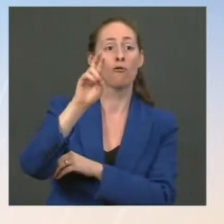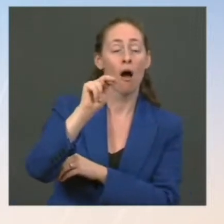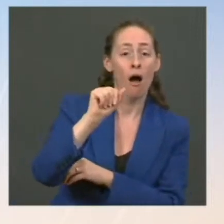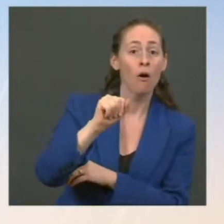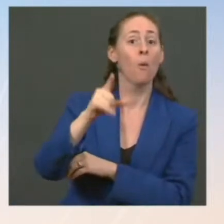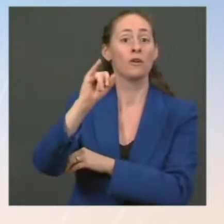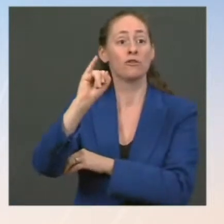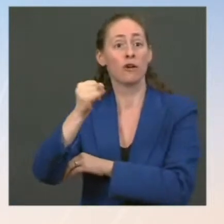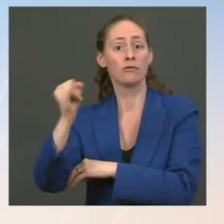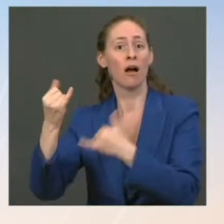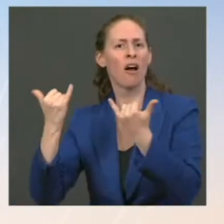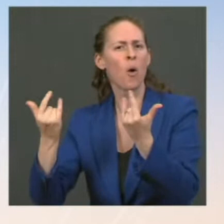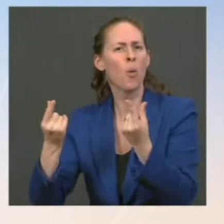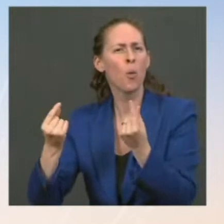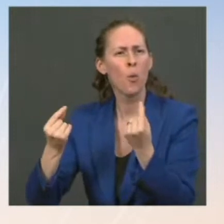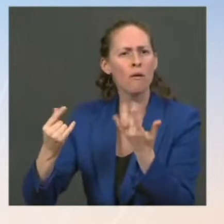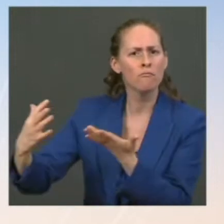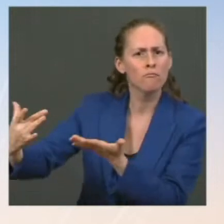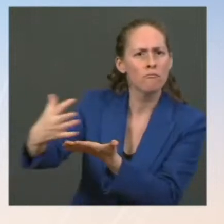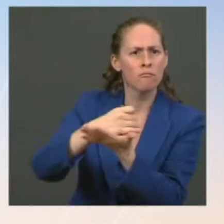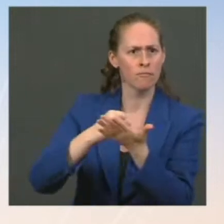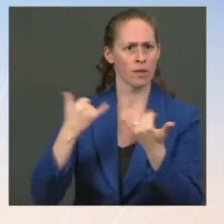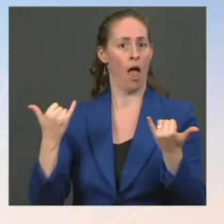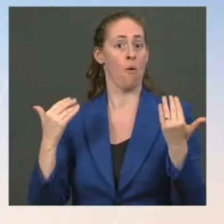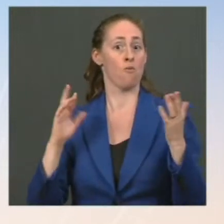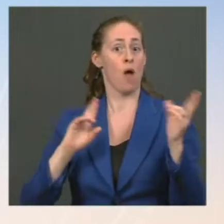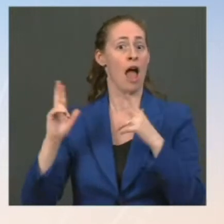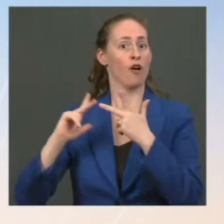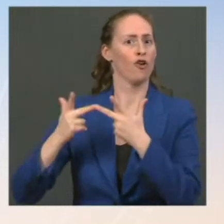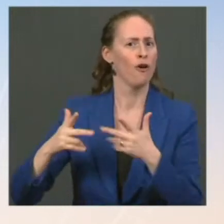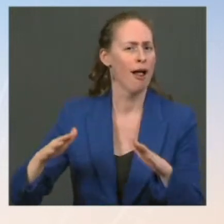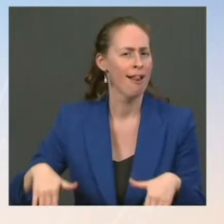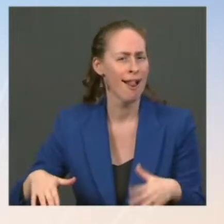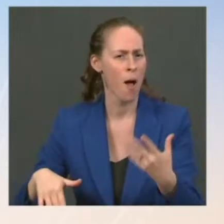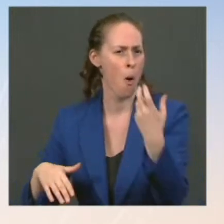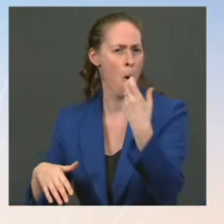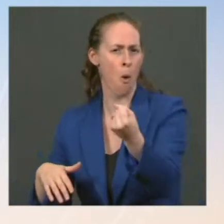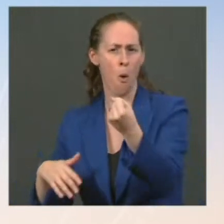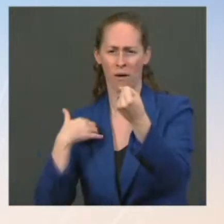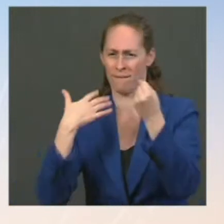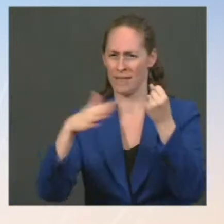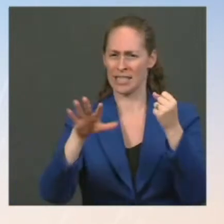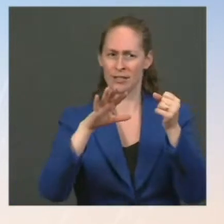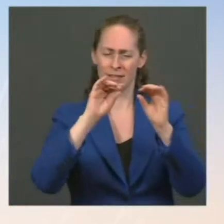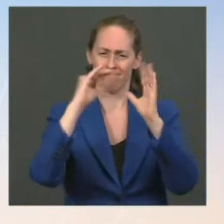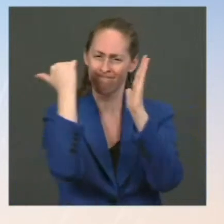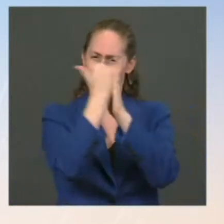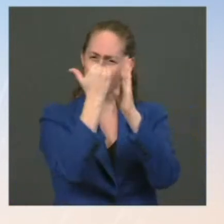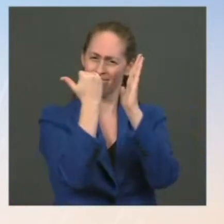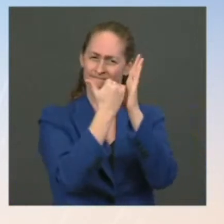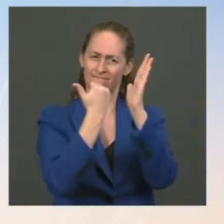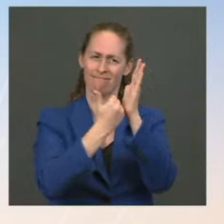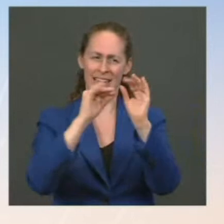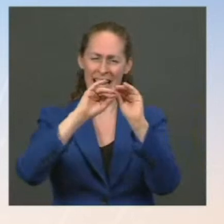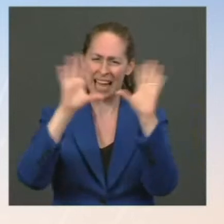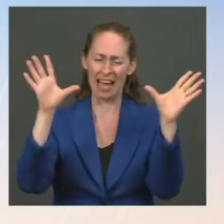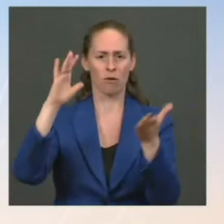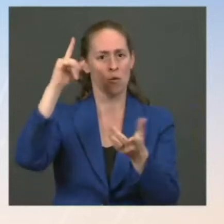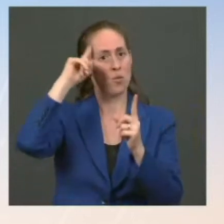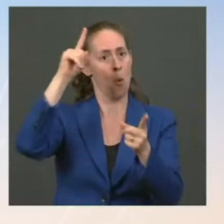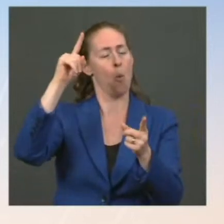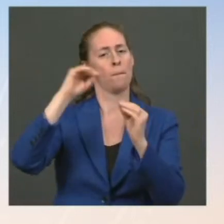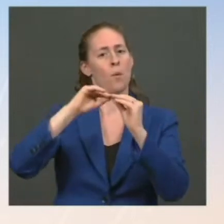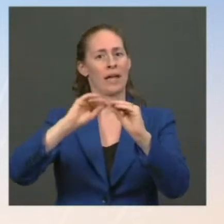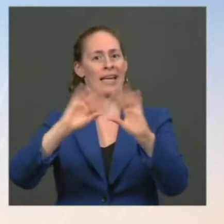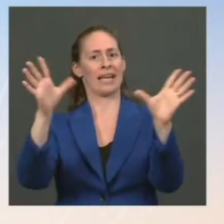data. Don't get the shot yet, not approved yet. So we want to do everything we can to alleviate any confusion, answer questions people